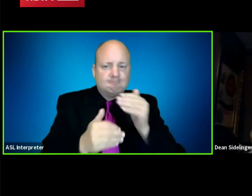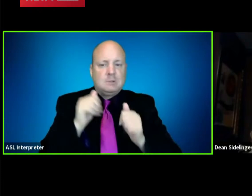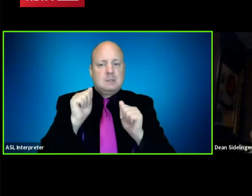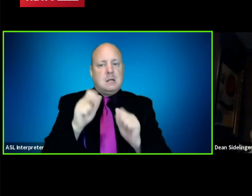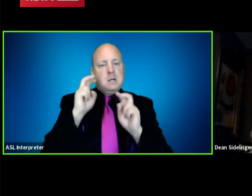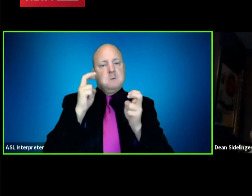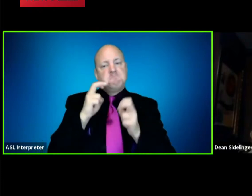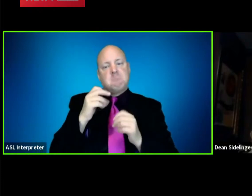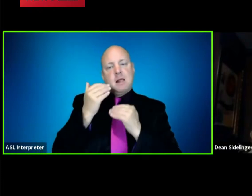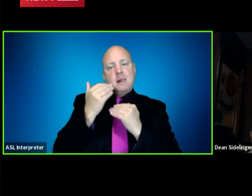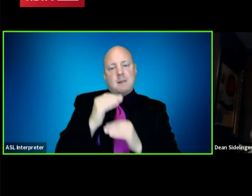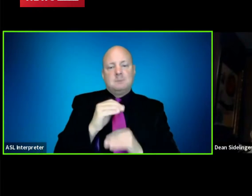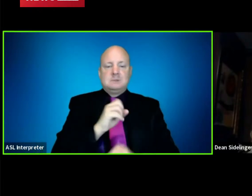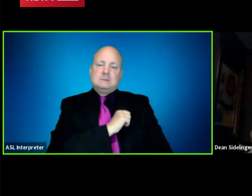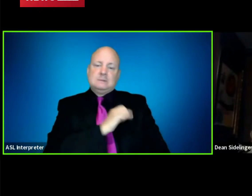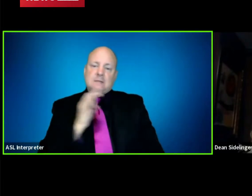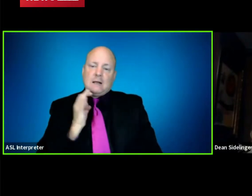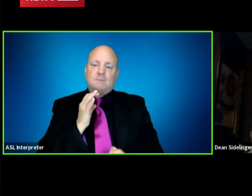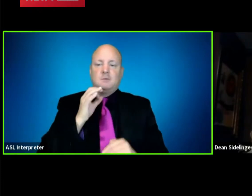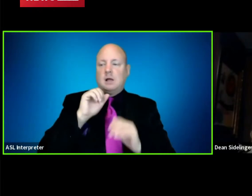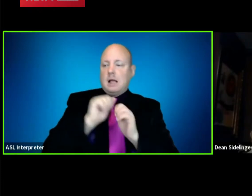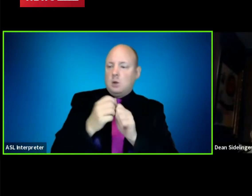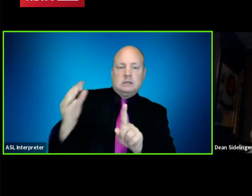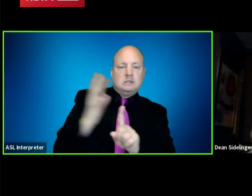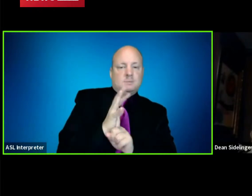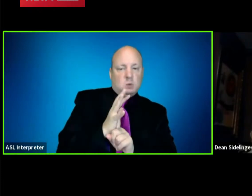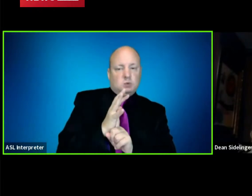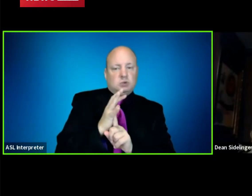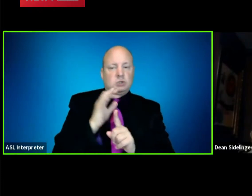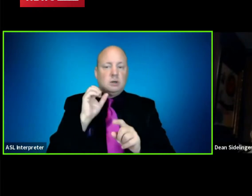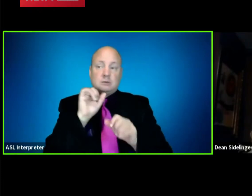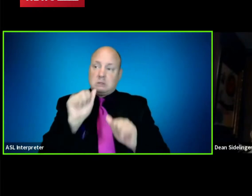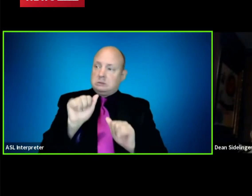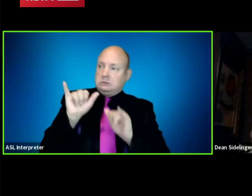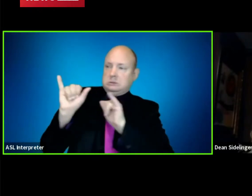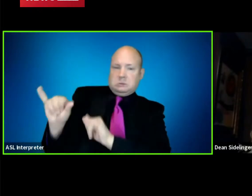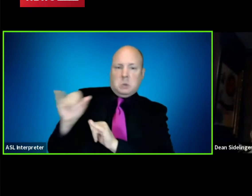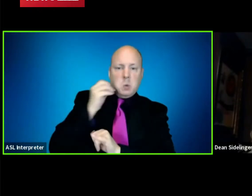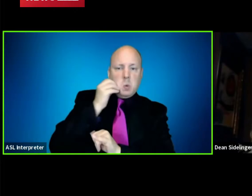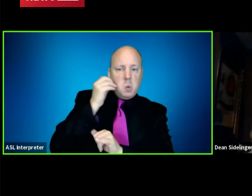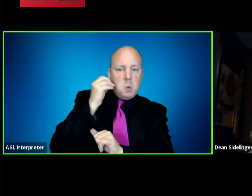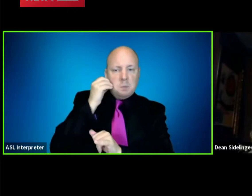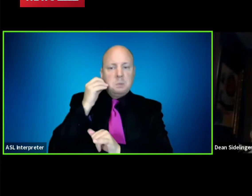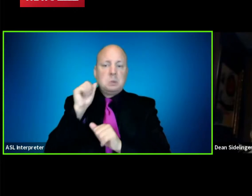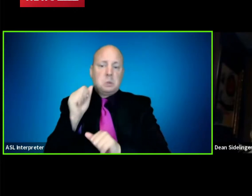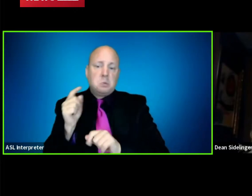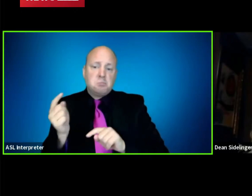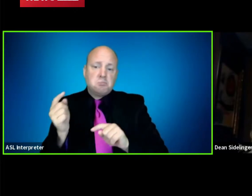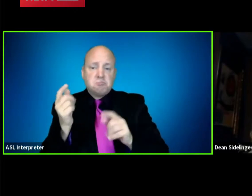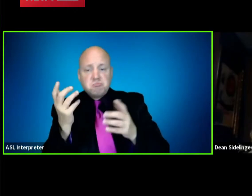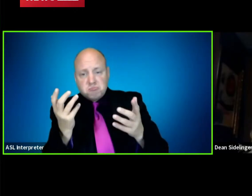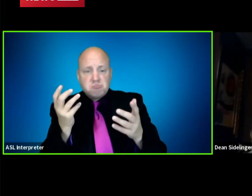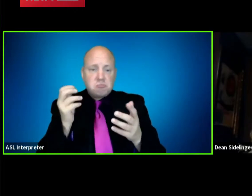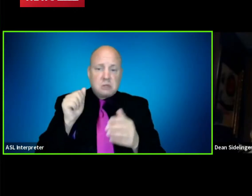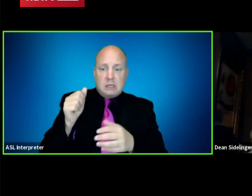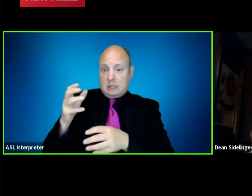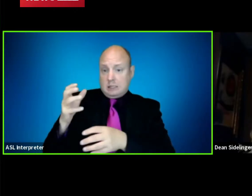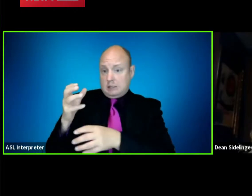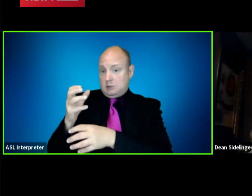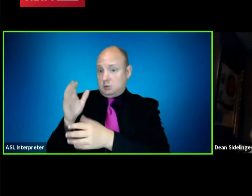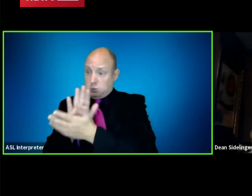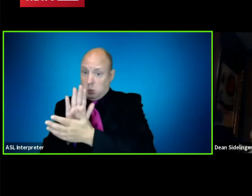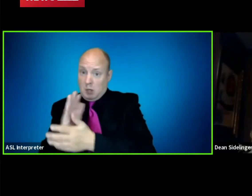in school and bringing it home. Adherence to these protocols is critical to accomplishing our shared objective of ensuring that schools